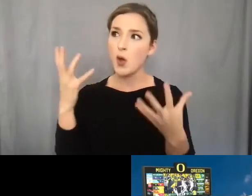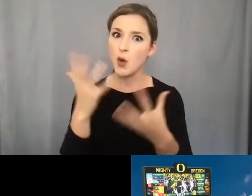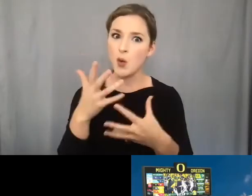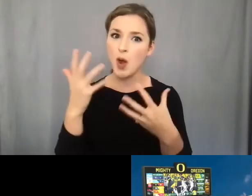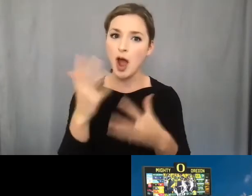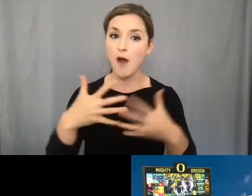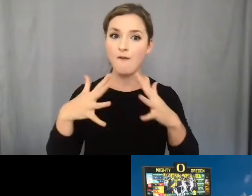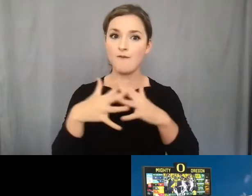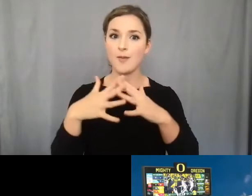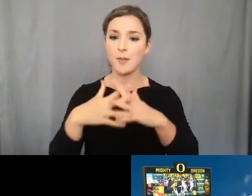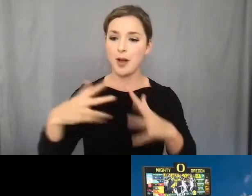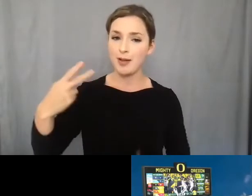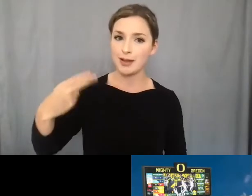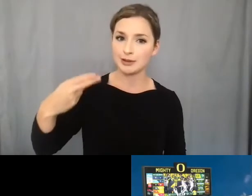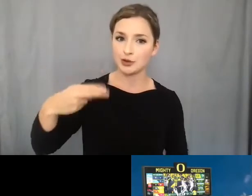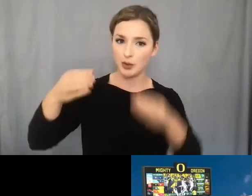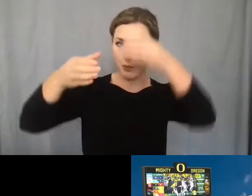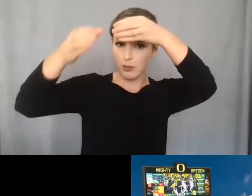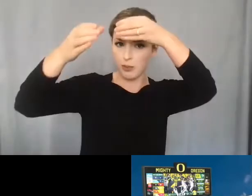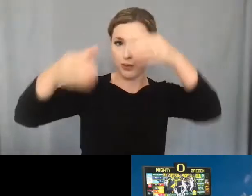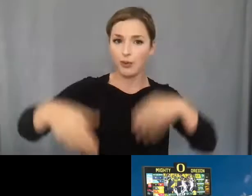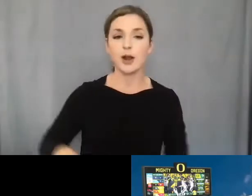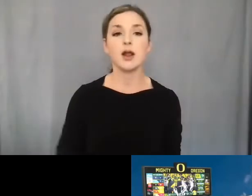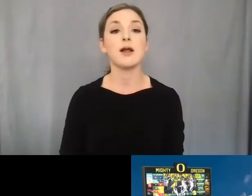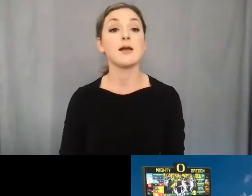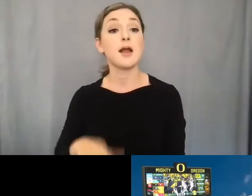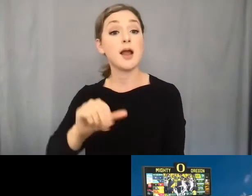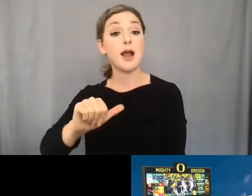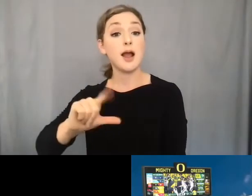history. How about Alex?